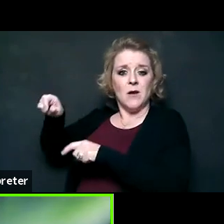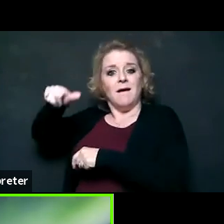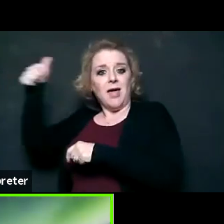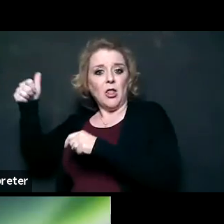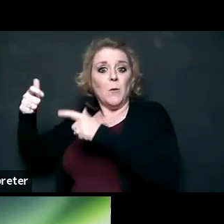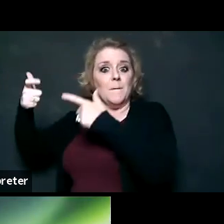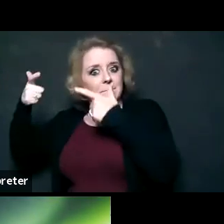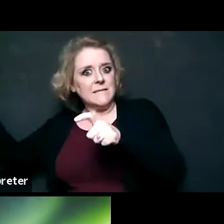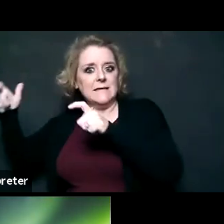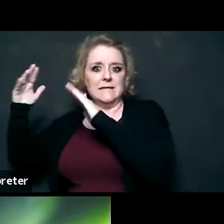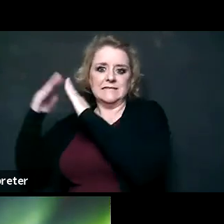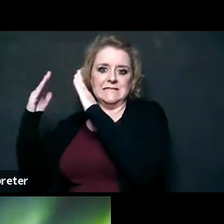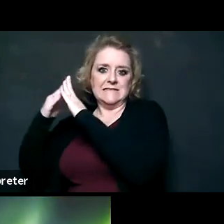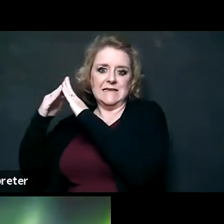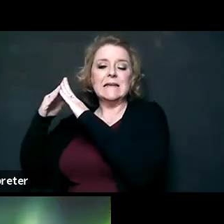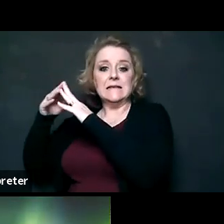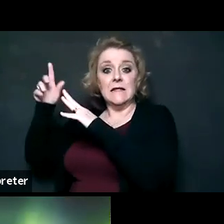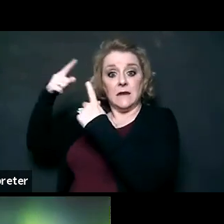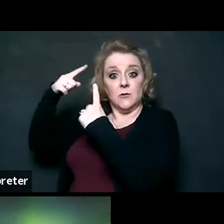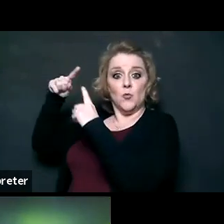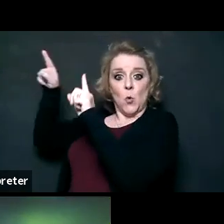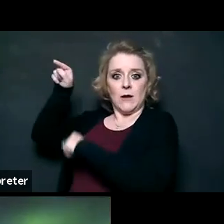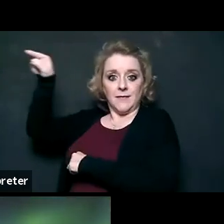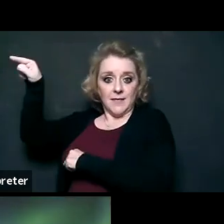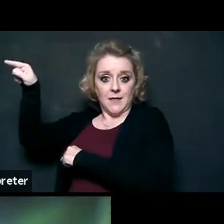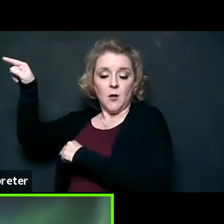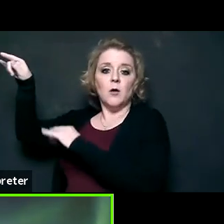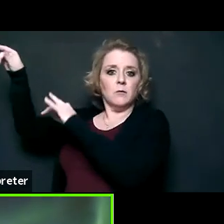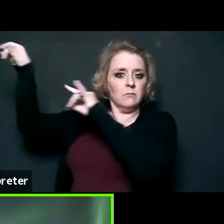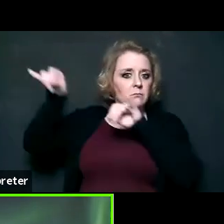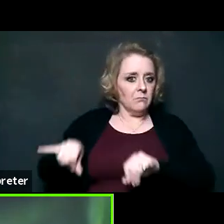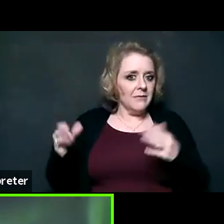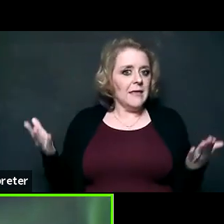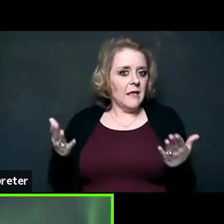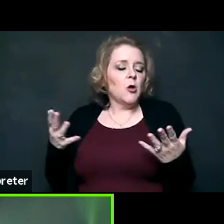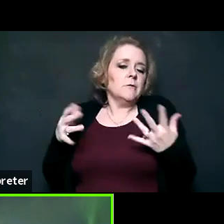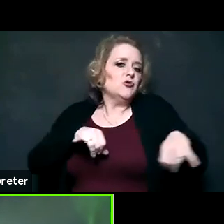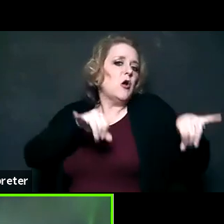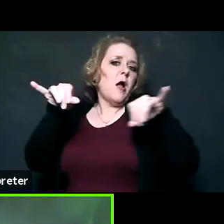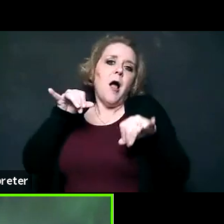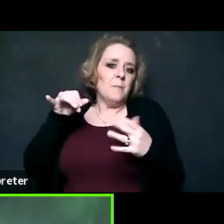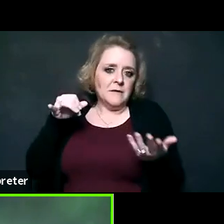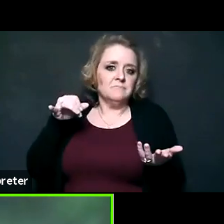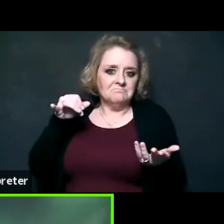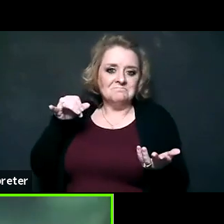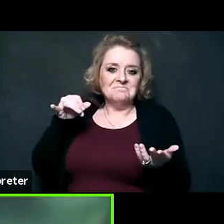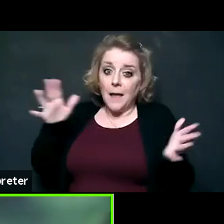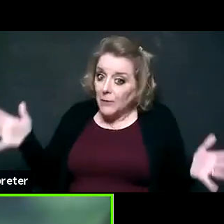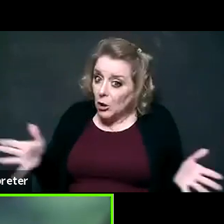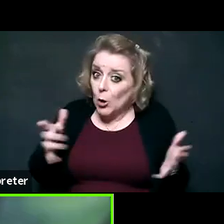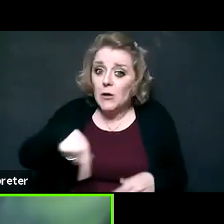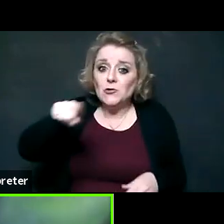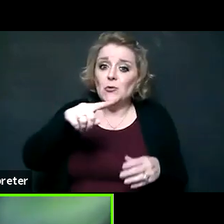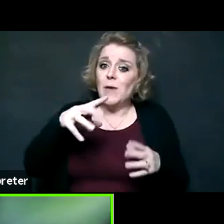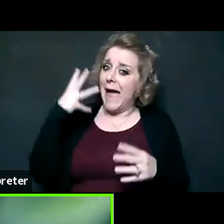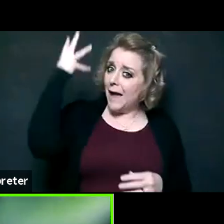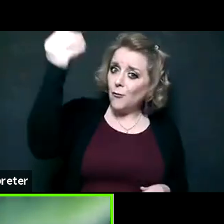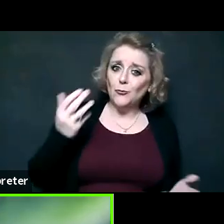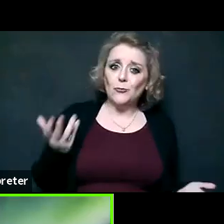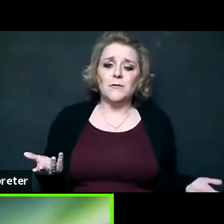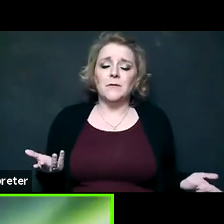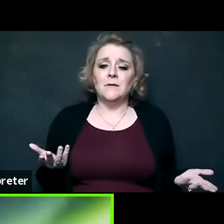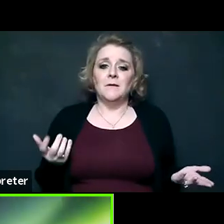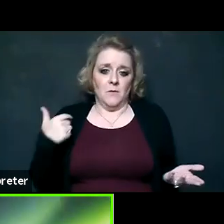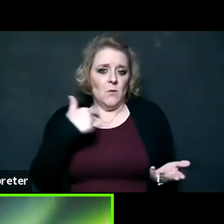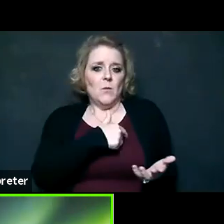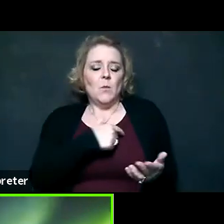experience, you can do some of these with some local common and understanding. So yes, I encourage you, get out. We get a group